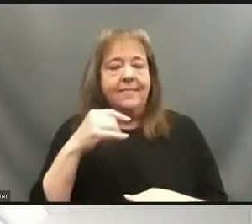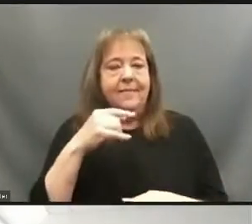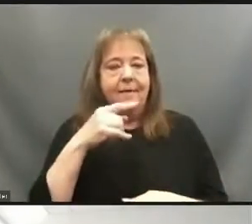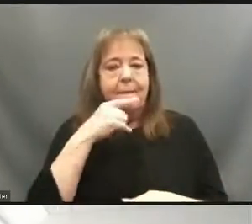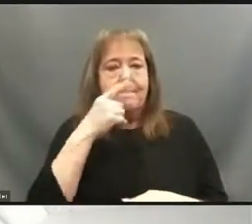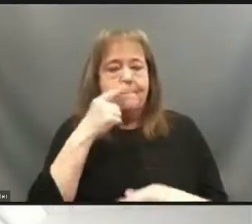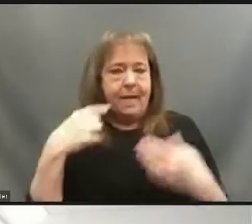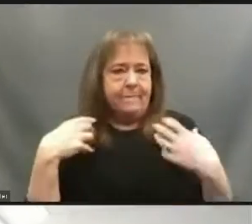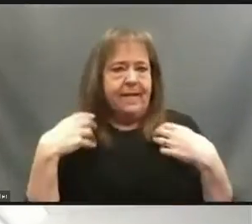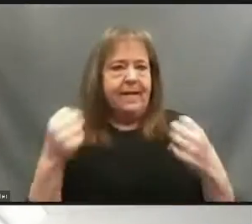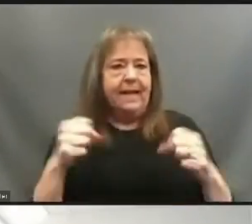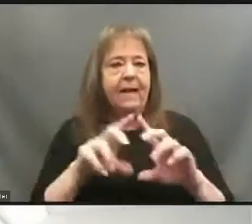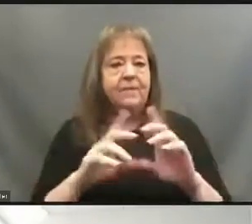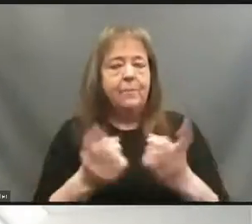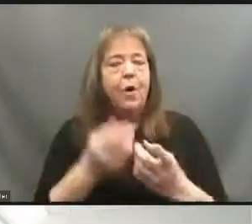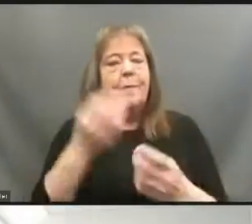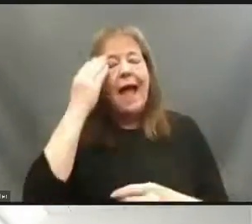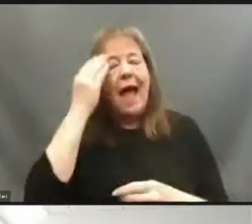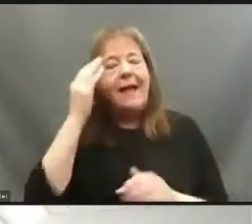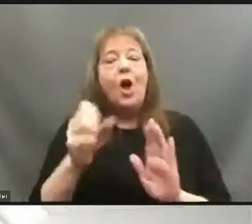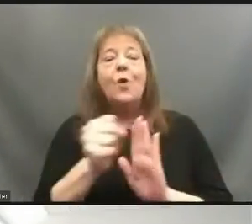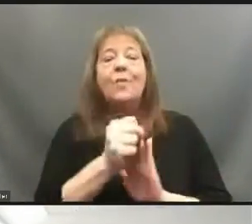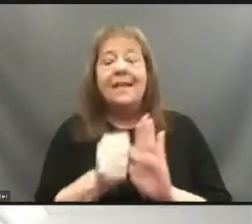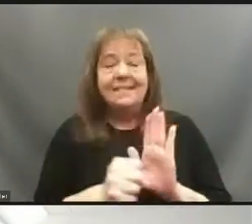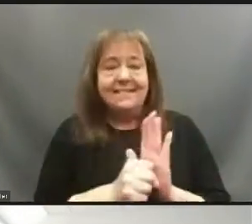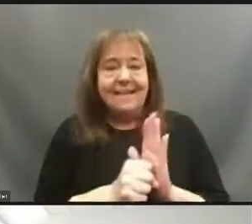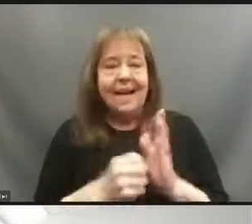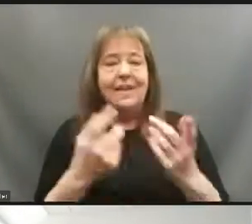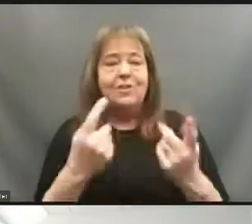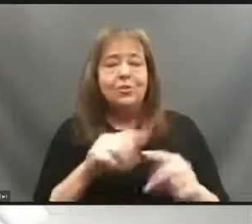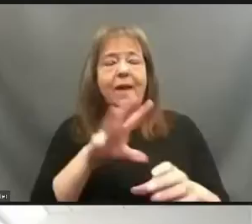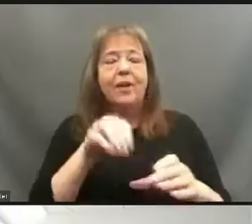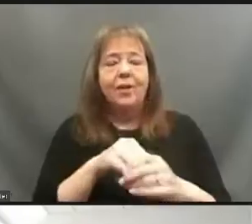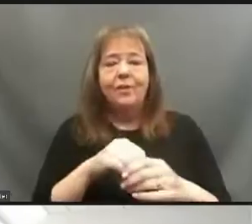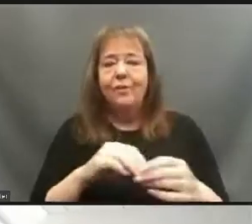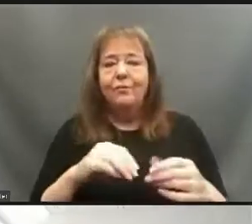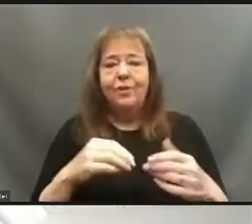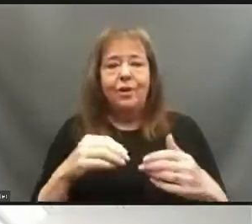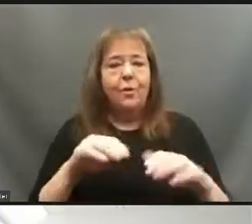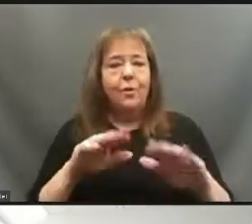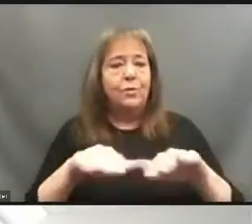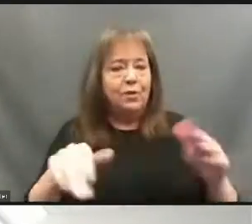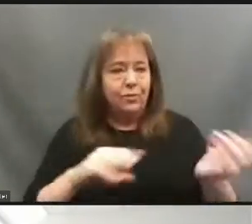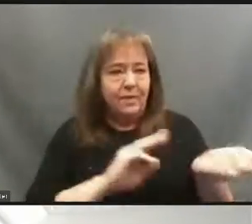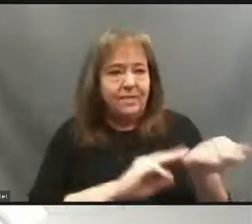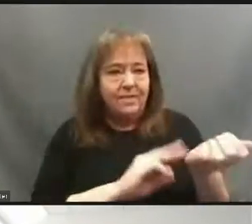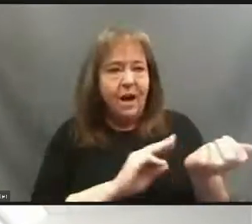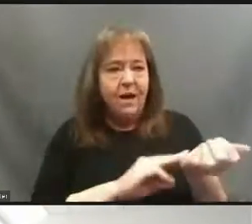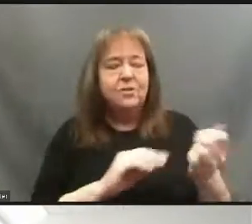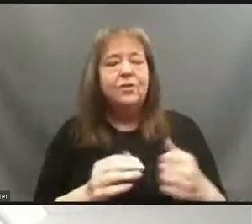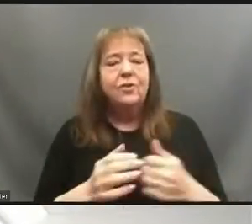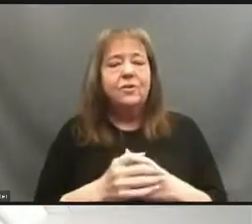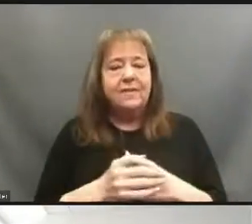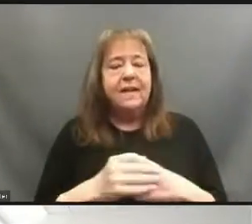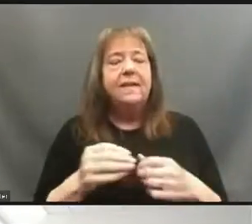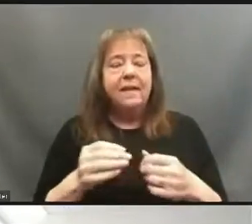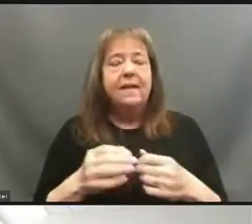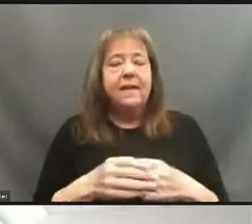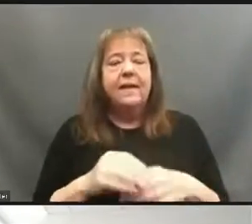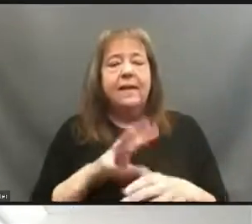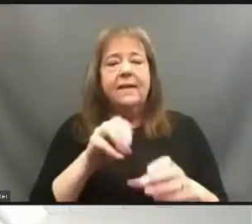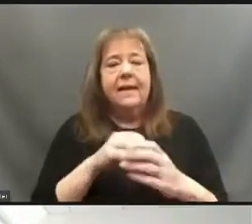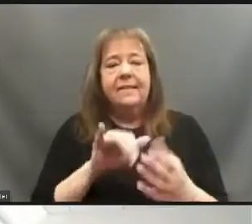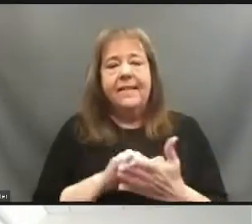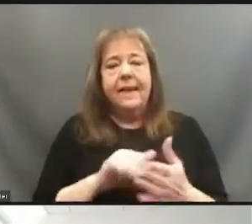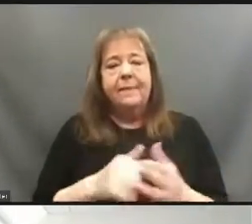is making an effort to include pediatricians and other places that kiddos would be getting their vaccines.